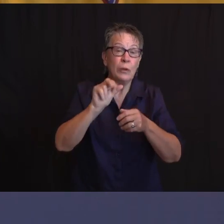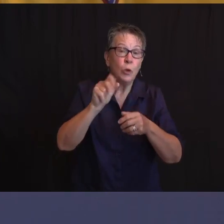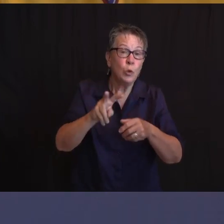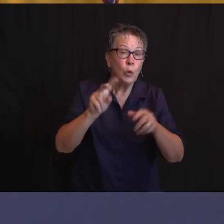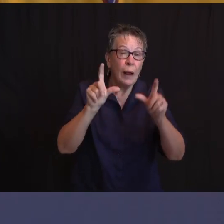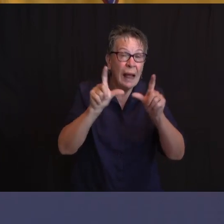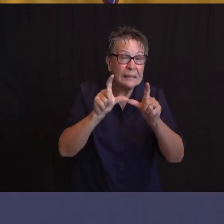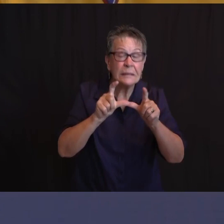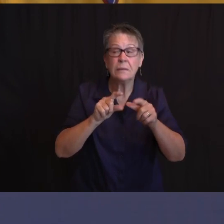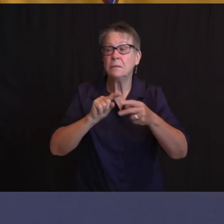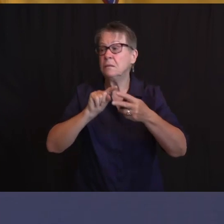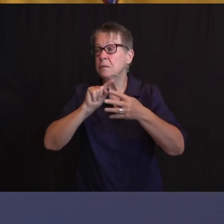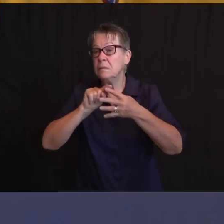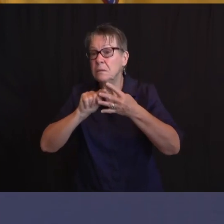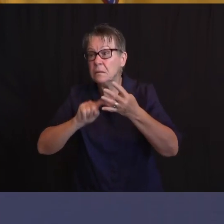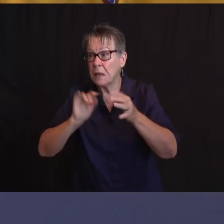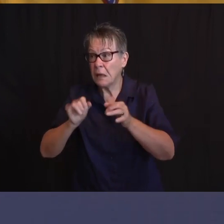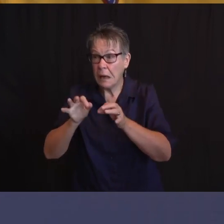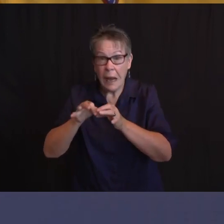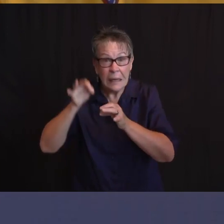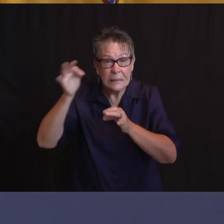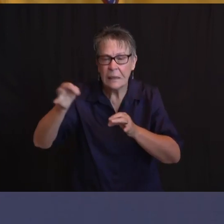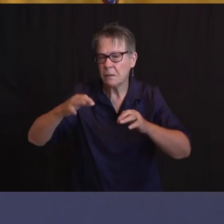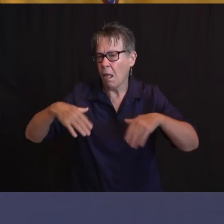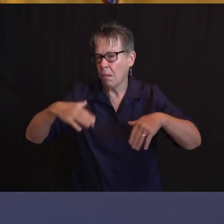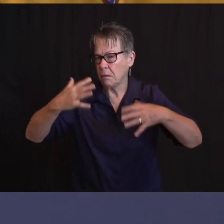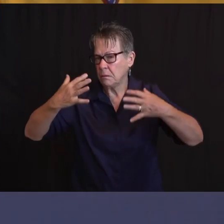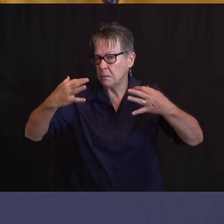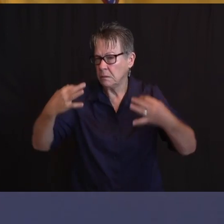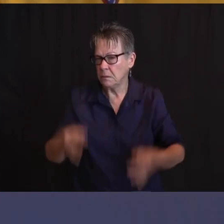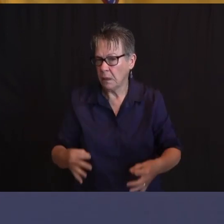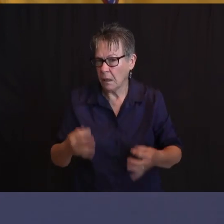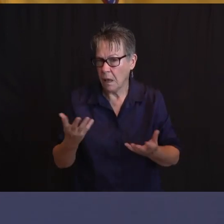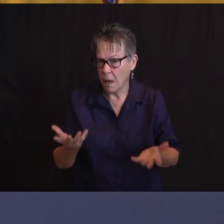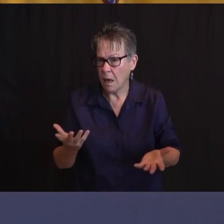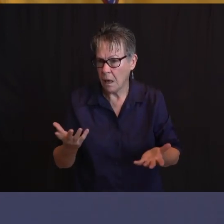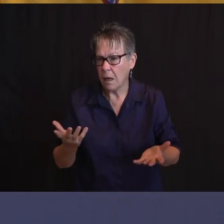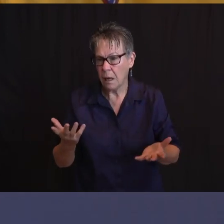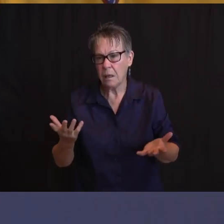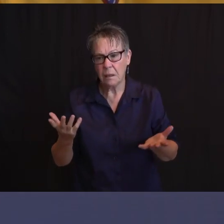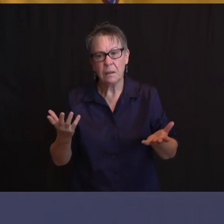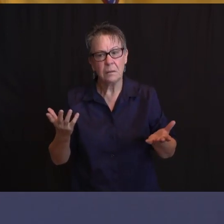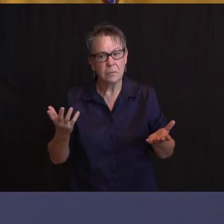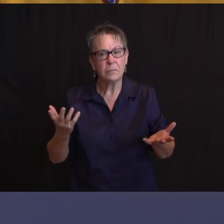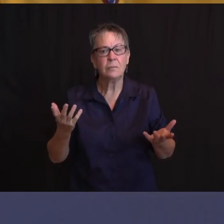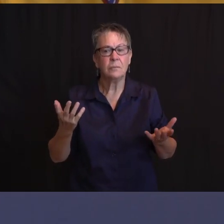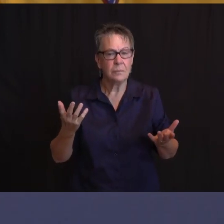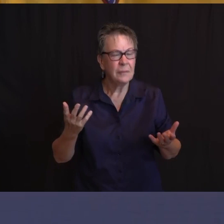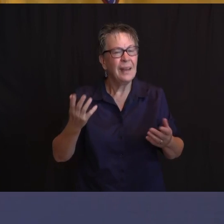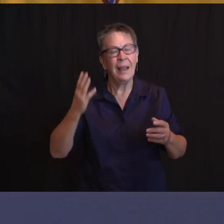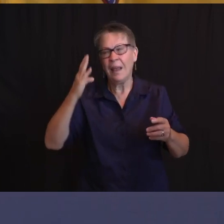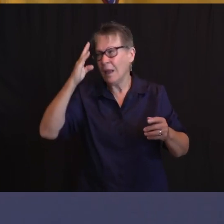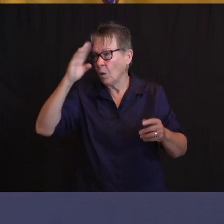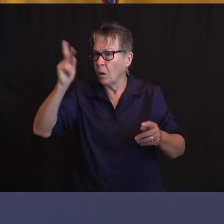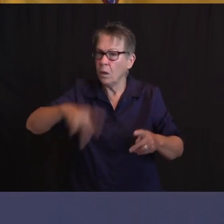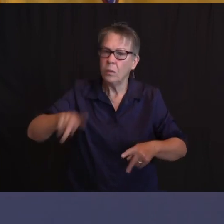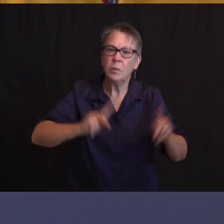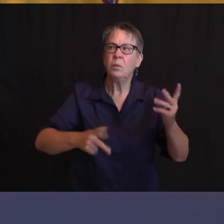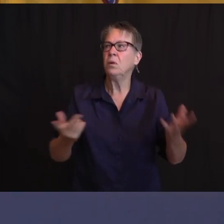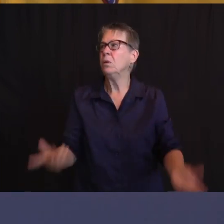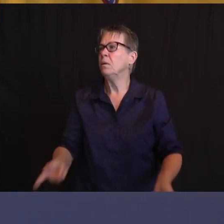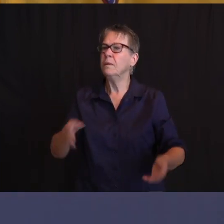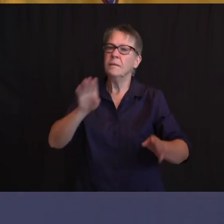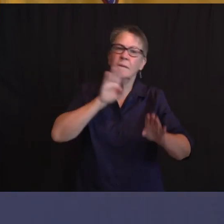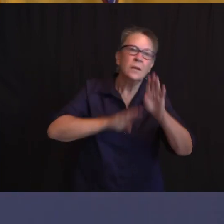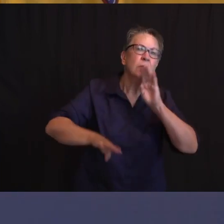folks if they're frustrated, I join you in your frustration. Got nothing, no more color on the tablets. We're